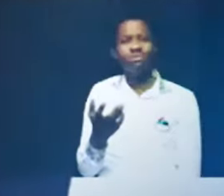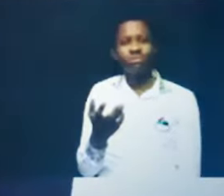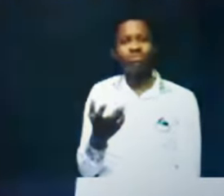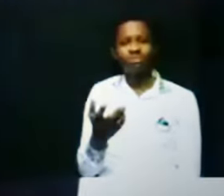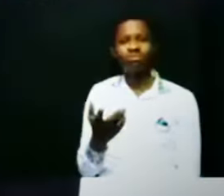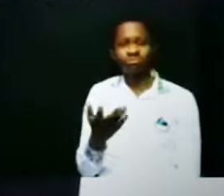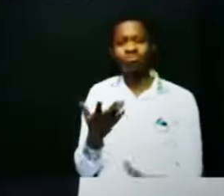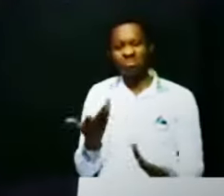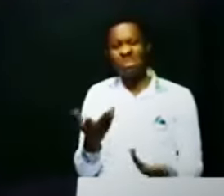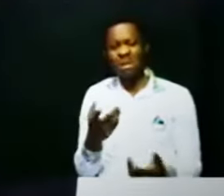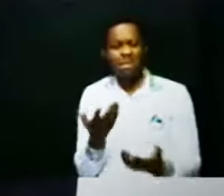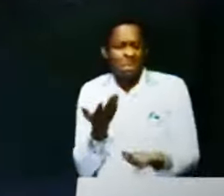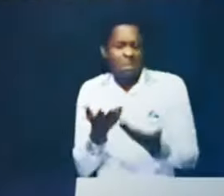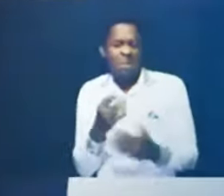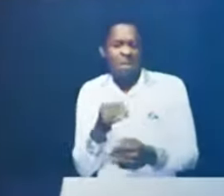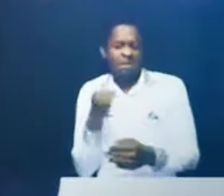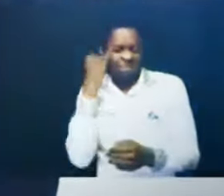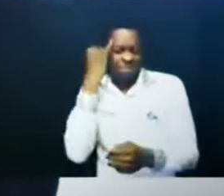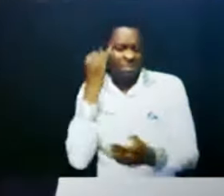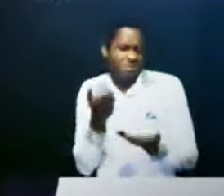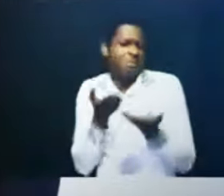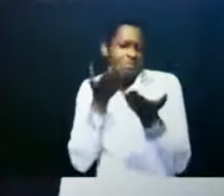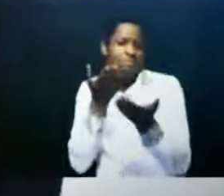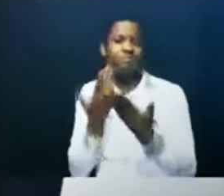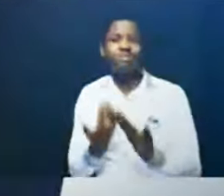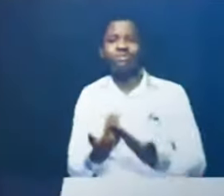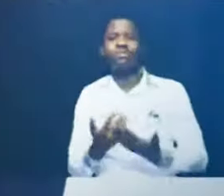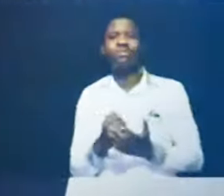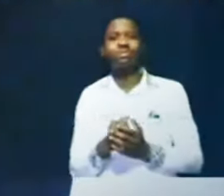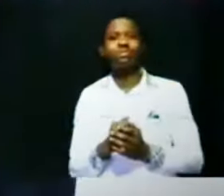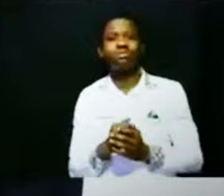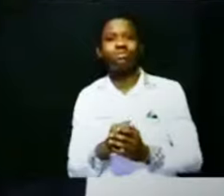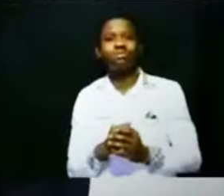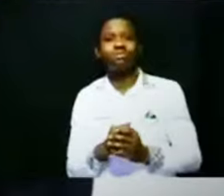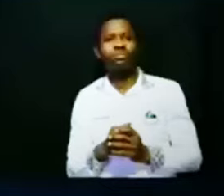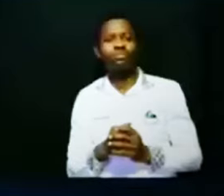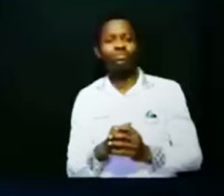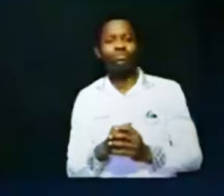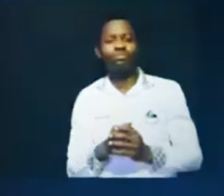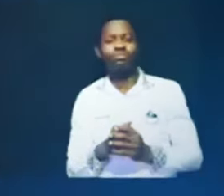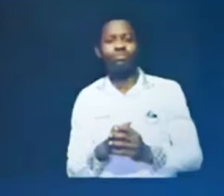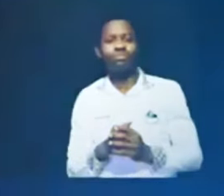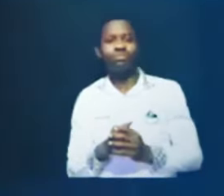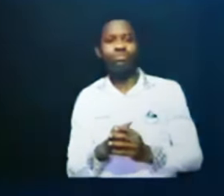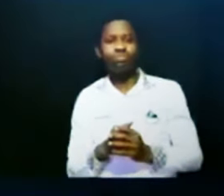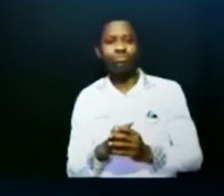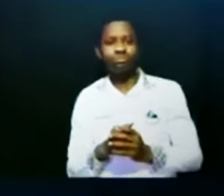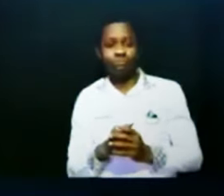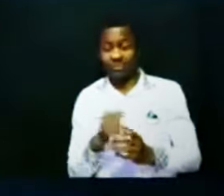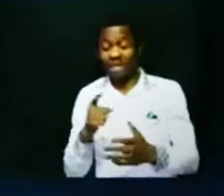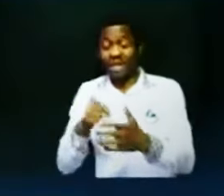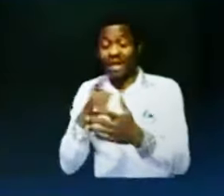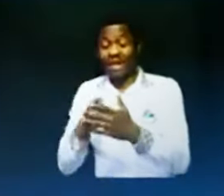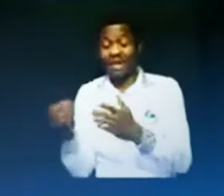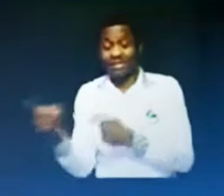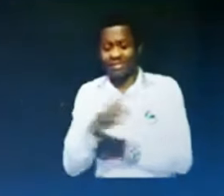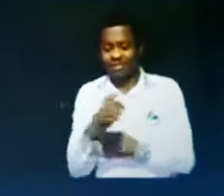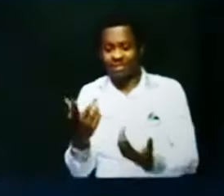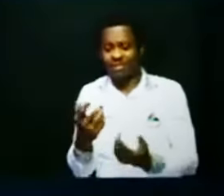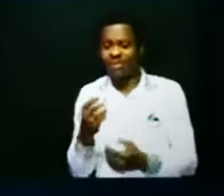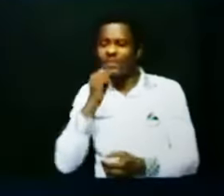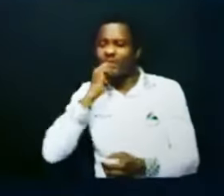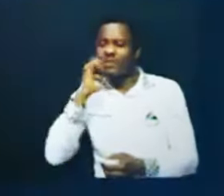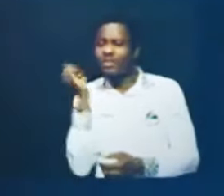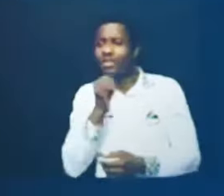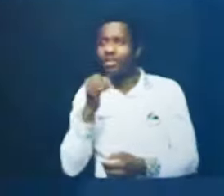I'll try and give the suggestion, the answer, shortly. The next day, an evil spirit